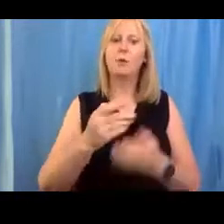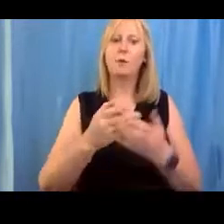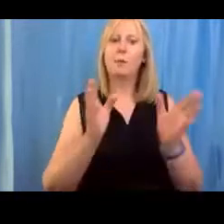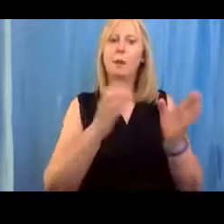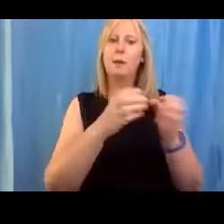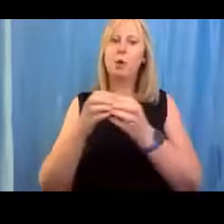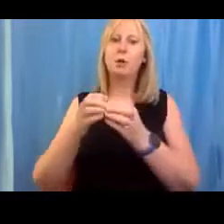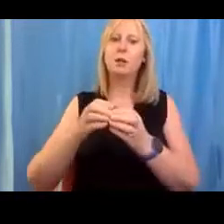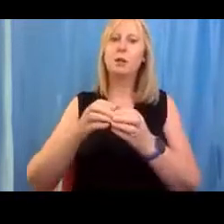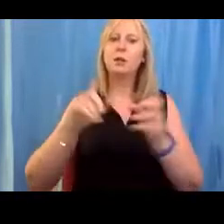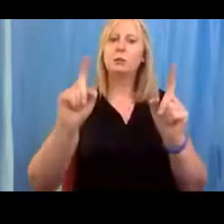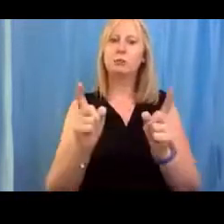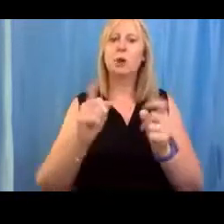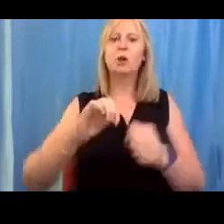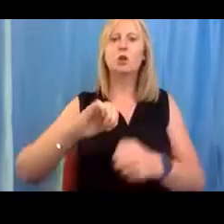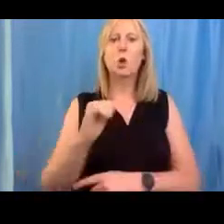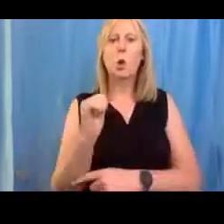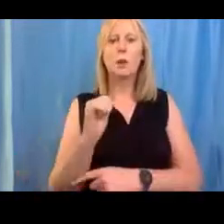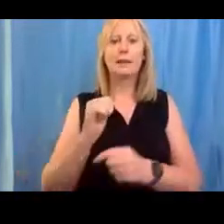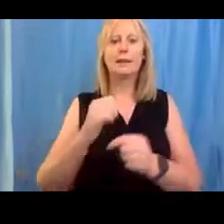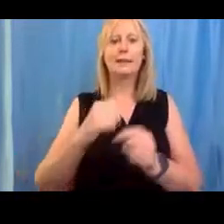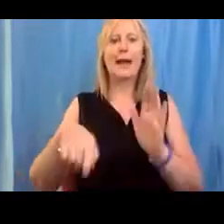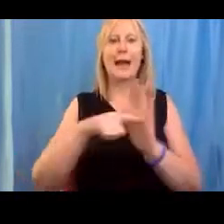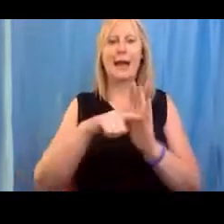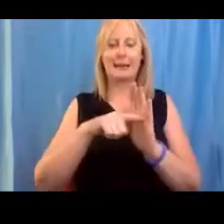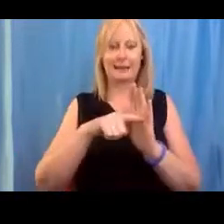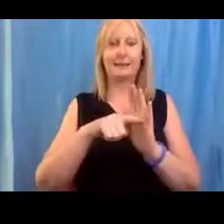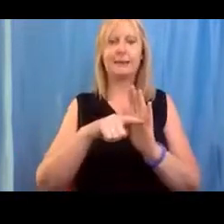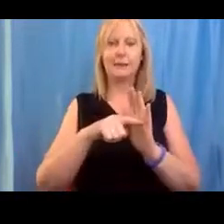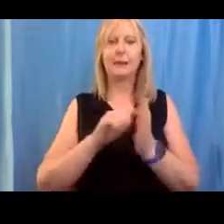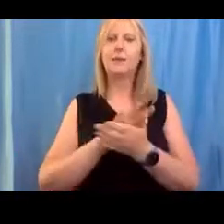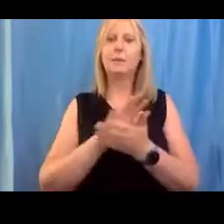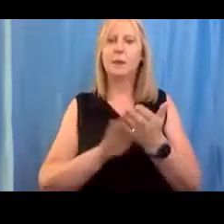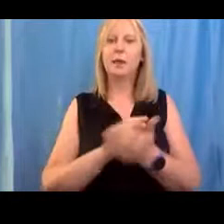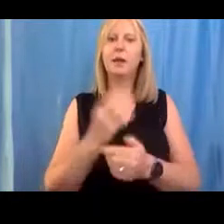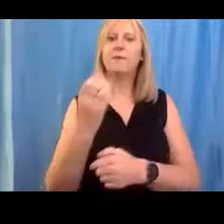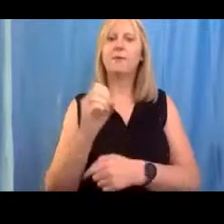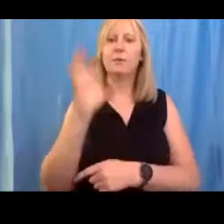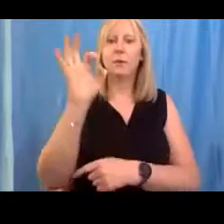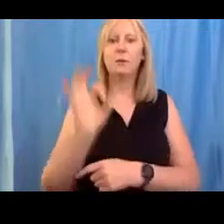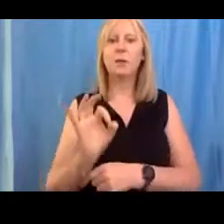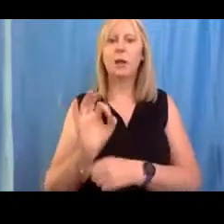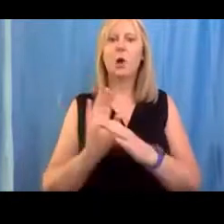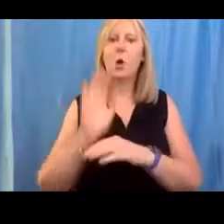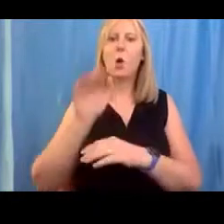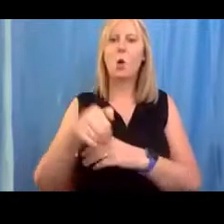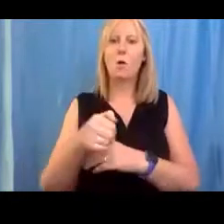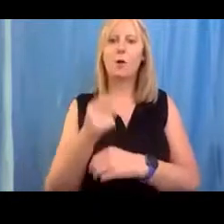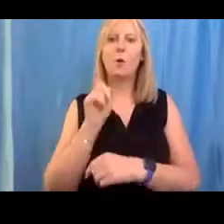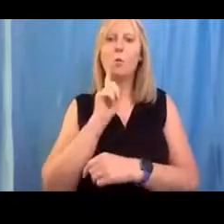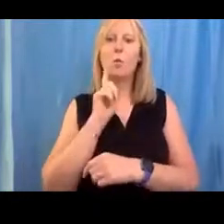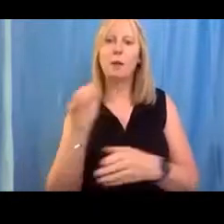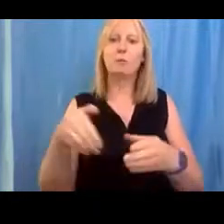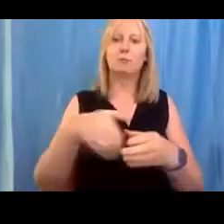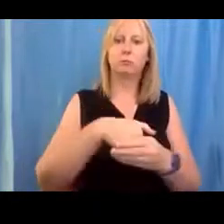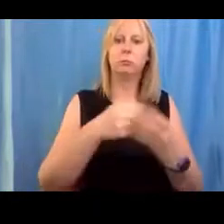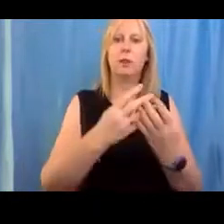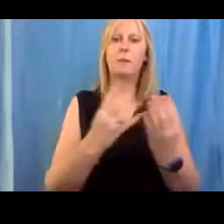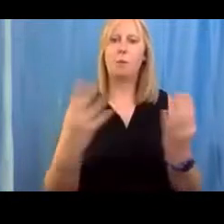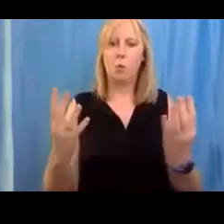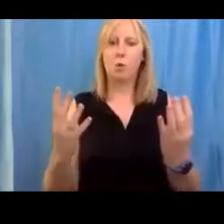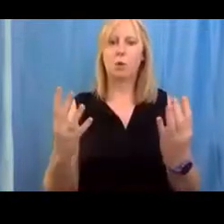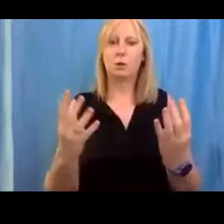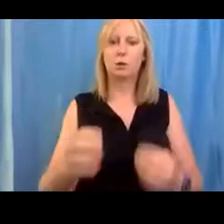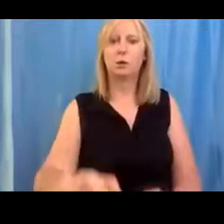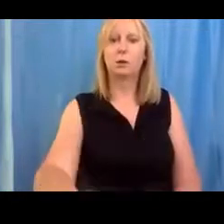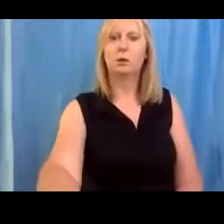that the boards maintain the 50% and above for women being on the boards of public bodies. Can I have the next